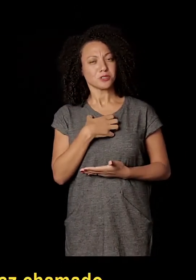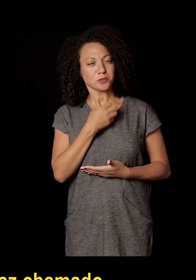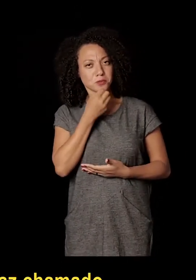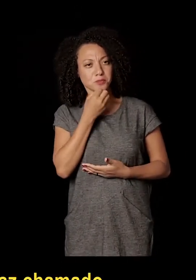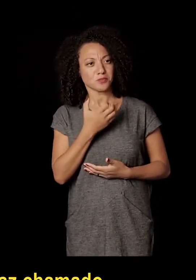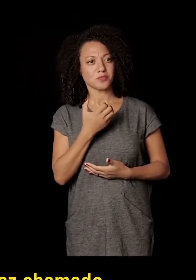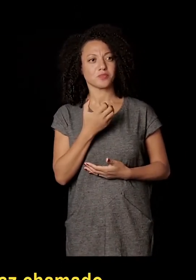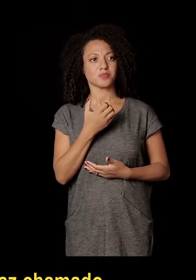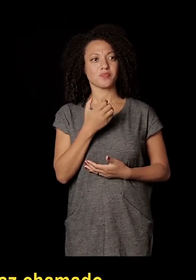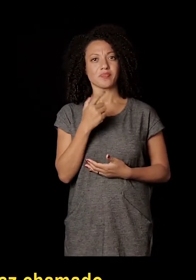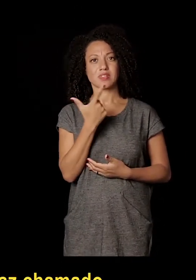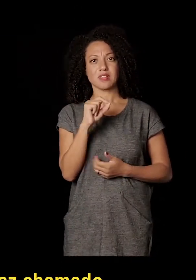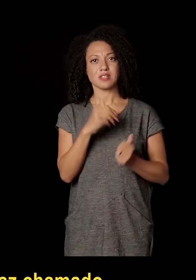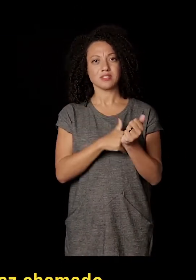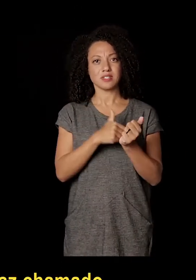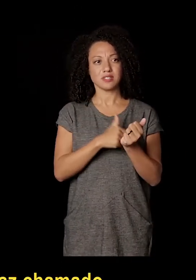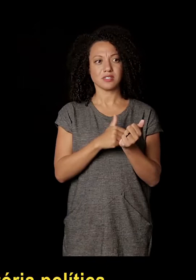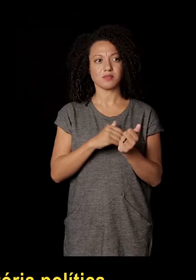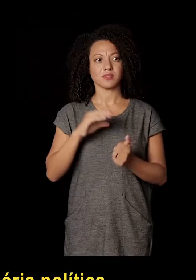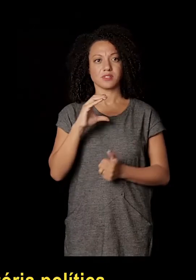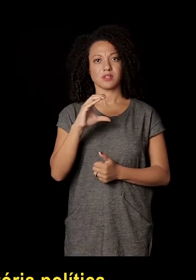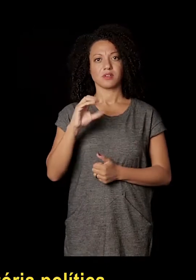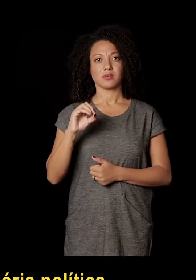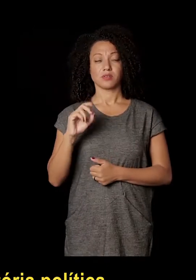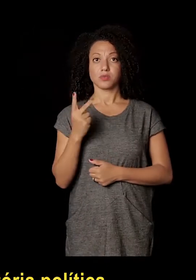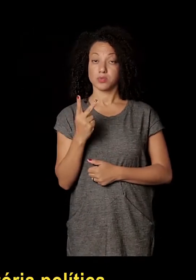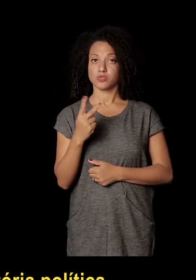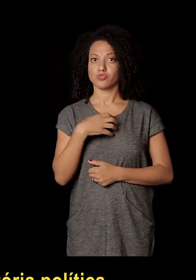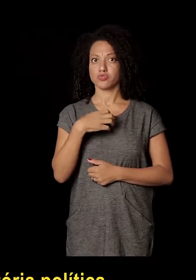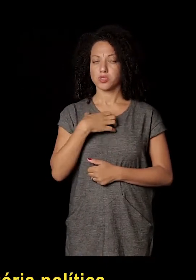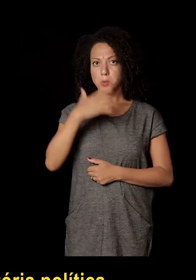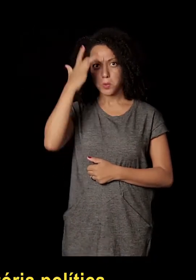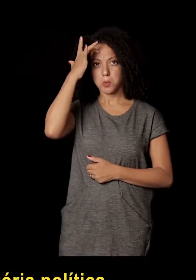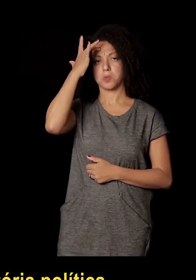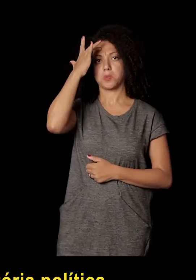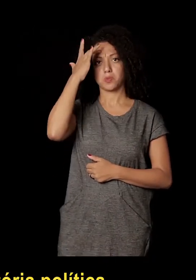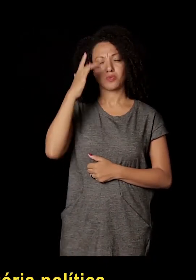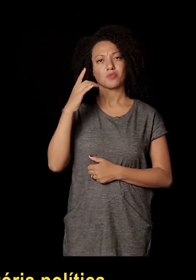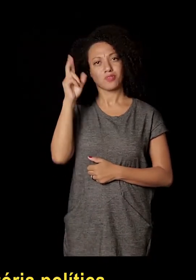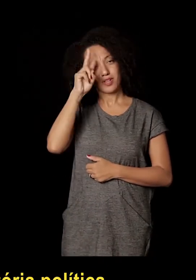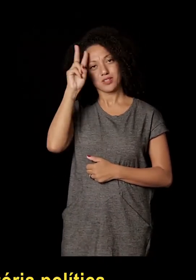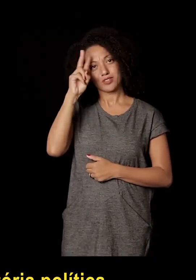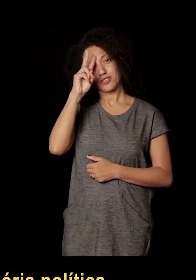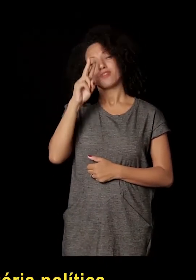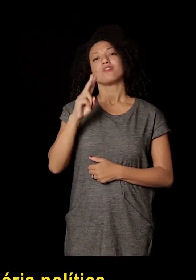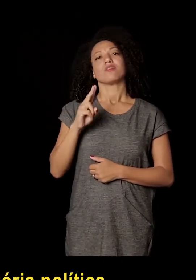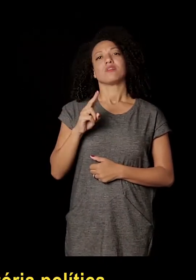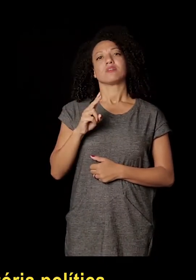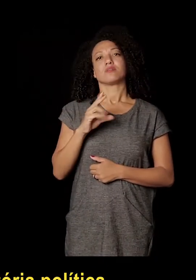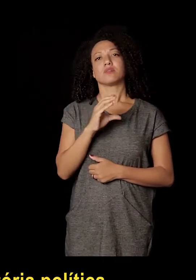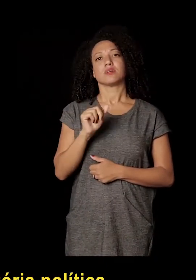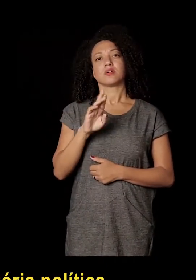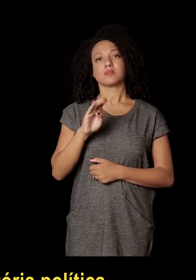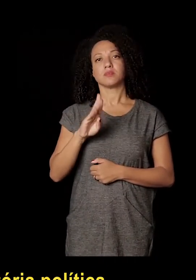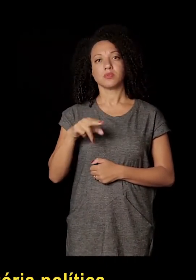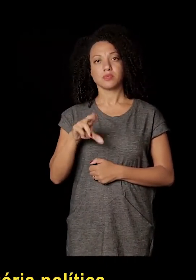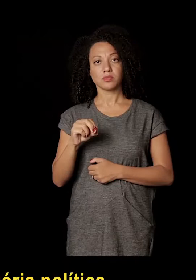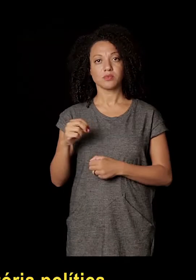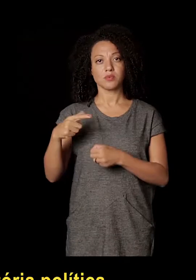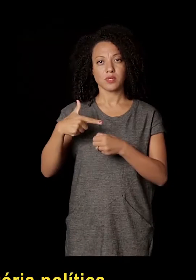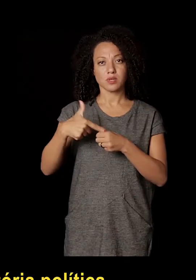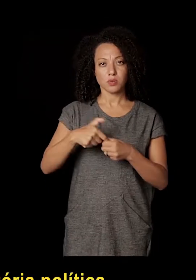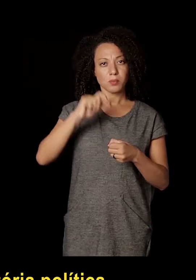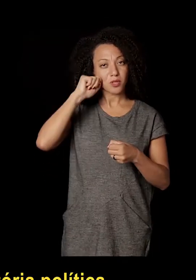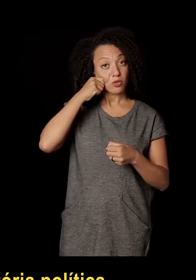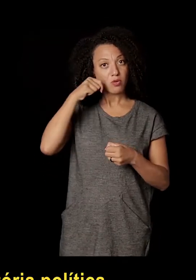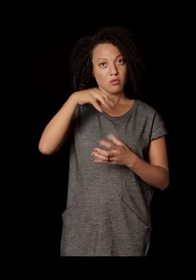10 Carbon Conundrums, a very ironic look at the political history of carbon and oil in